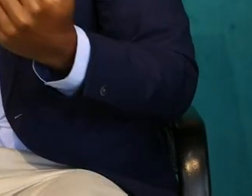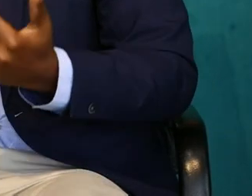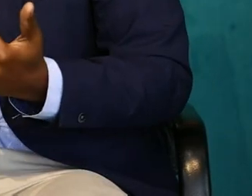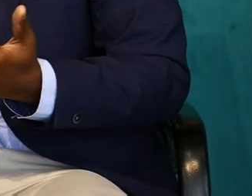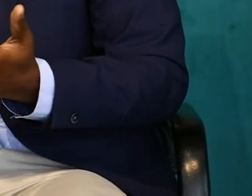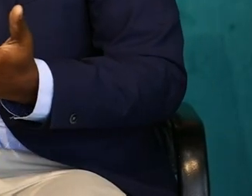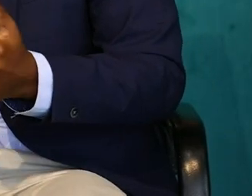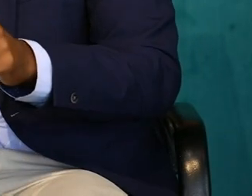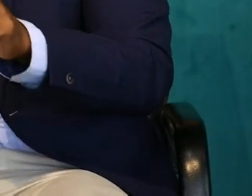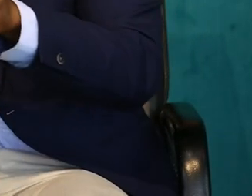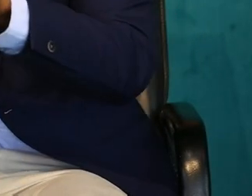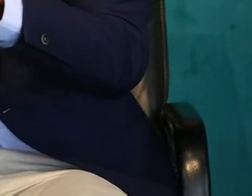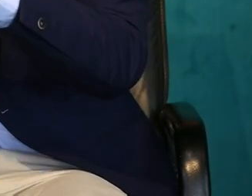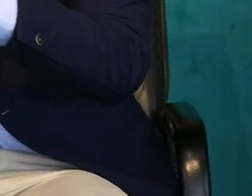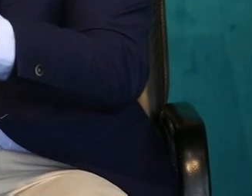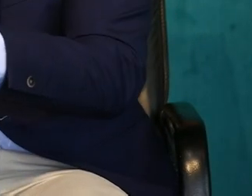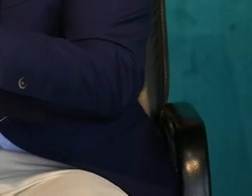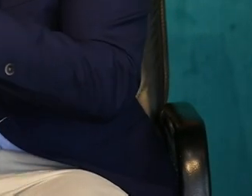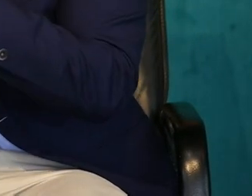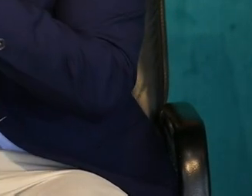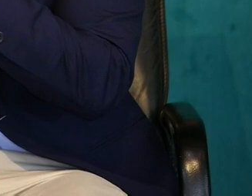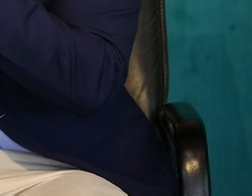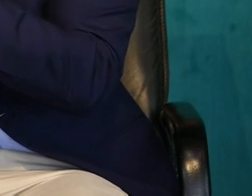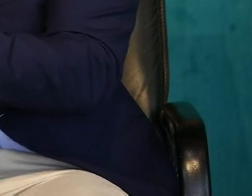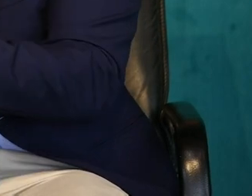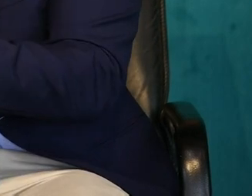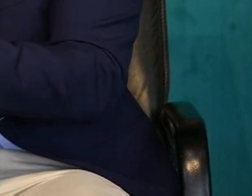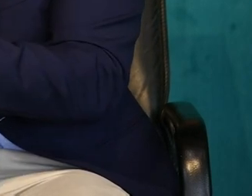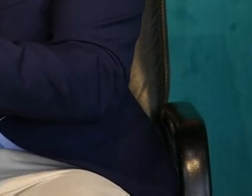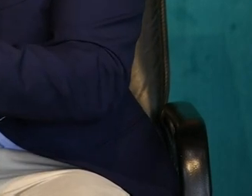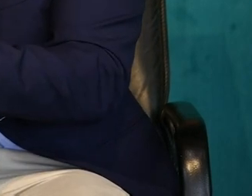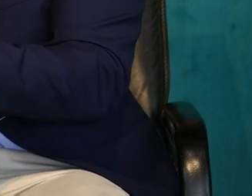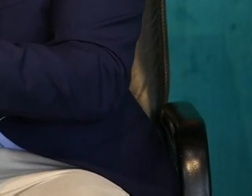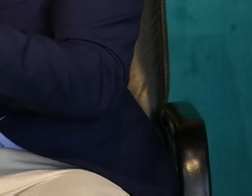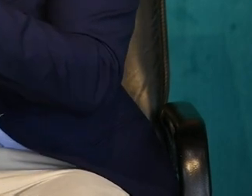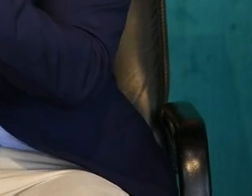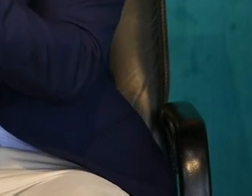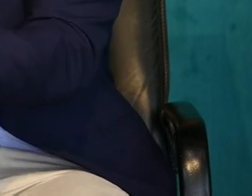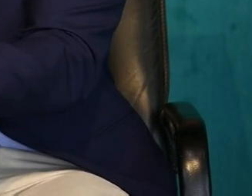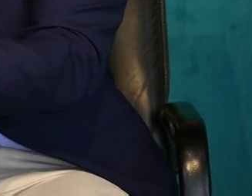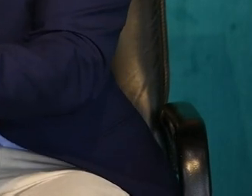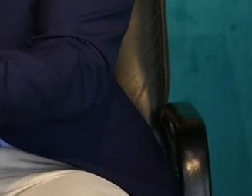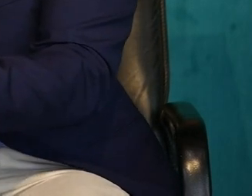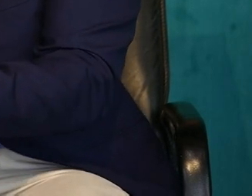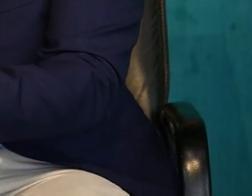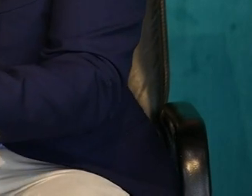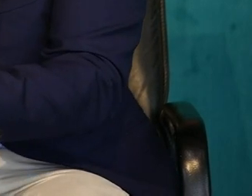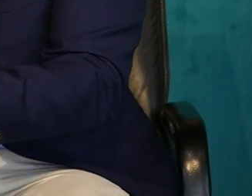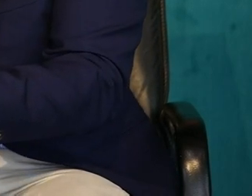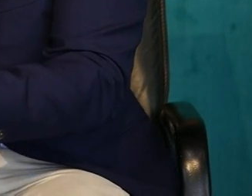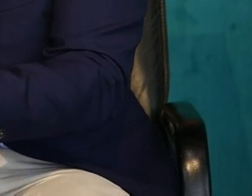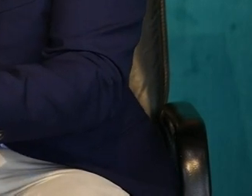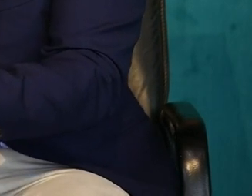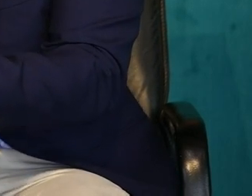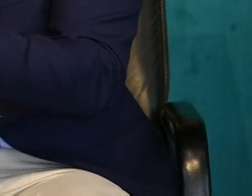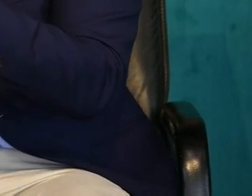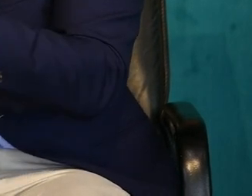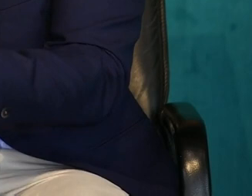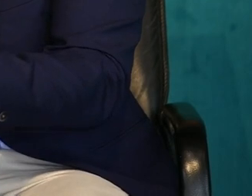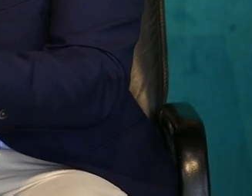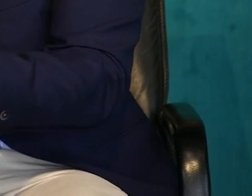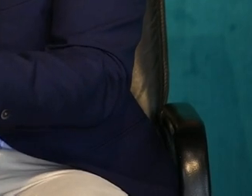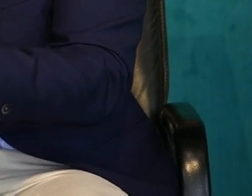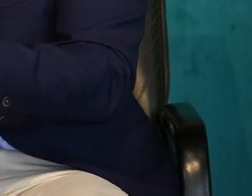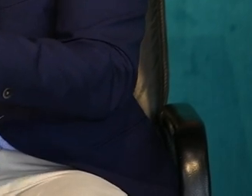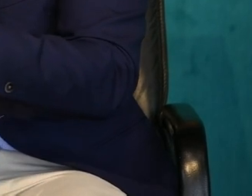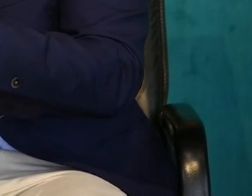Yeah, so the thing is, like, once you have this car, you must have the driving license and then you must have the keys. Yeah, so without